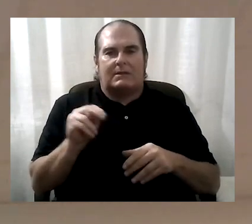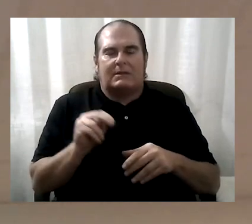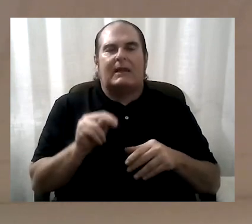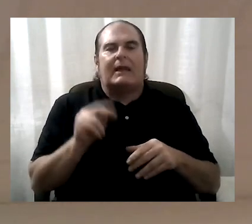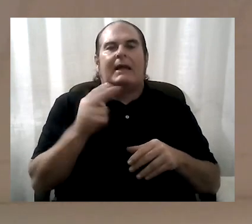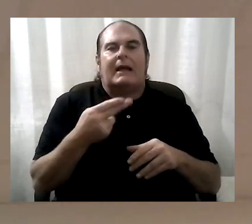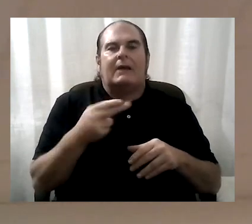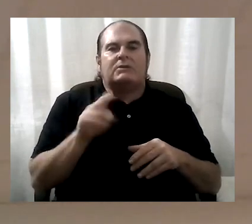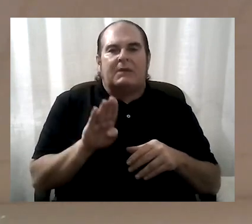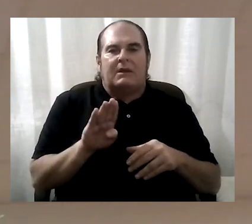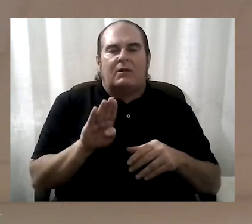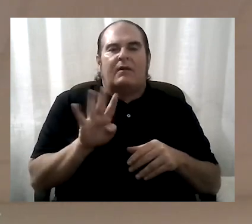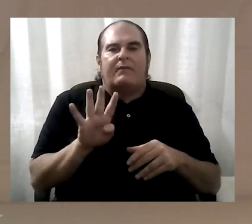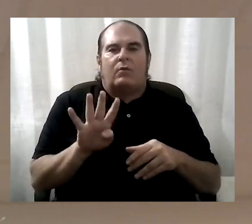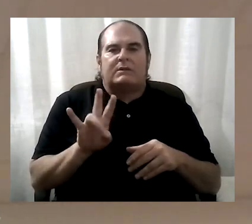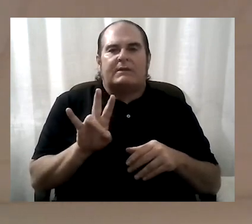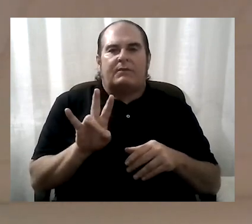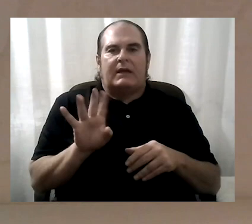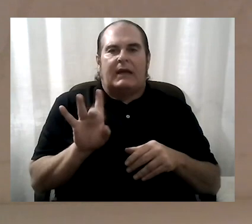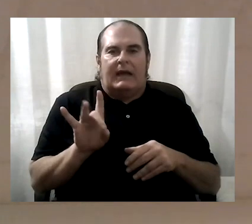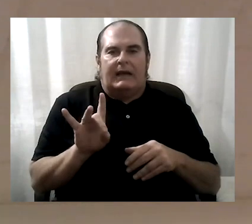Gonzalez. Both of these bills would